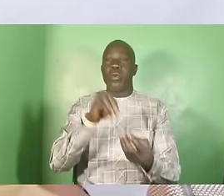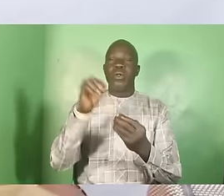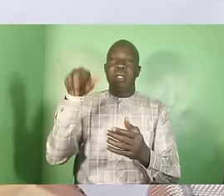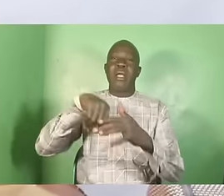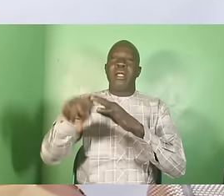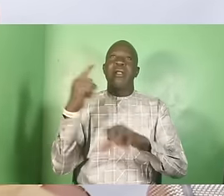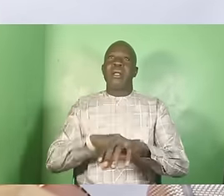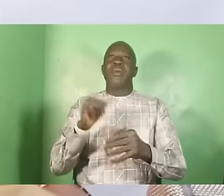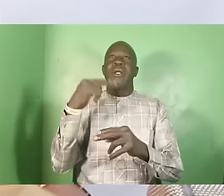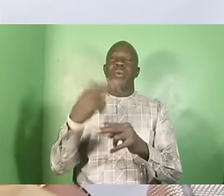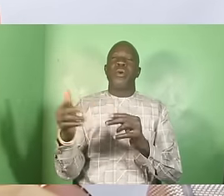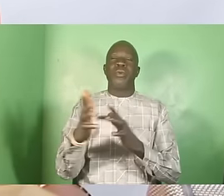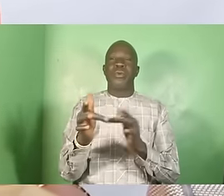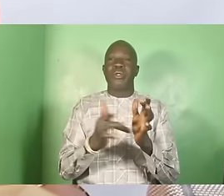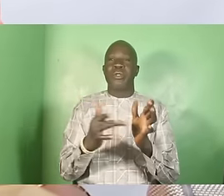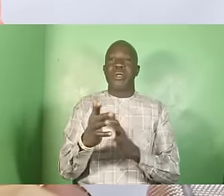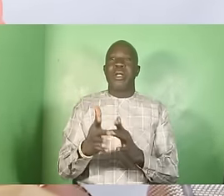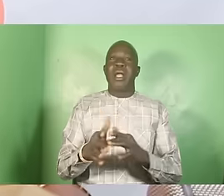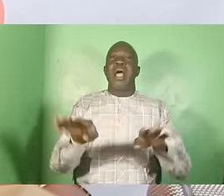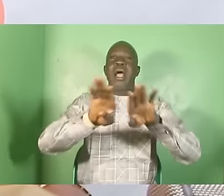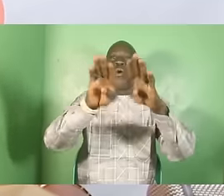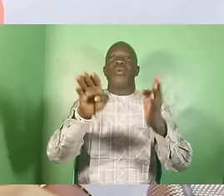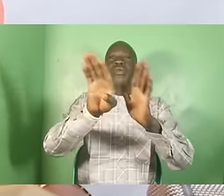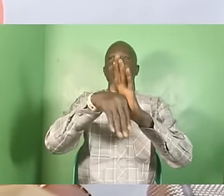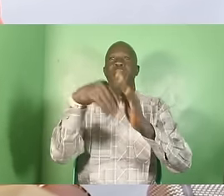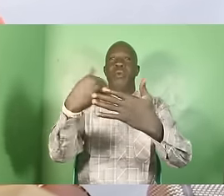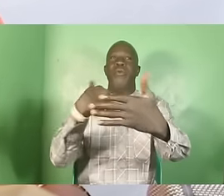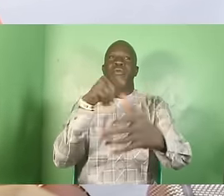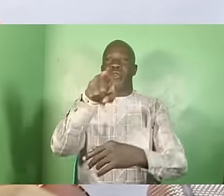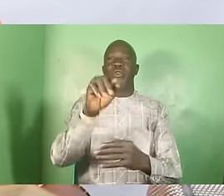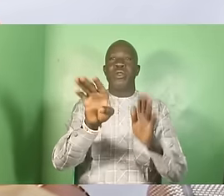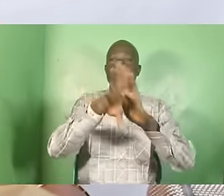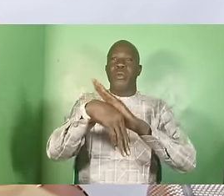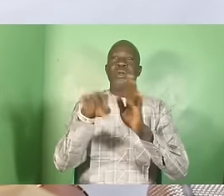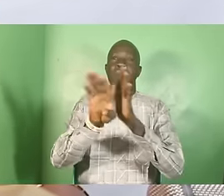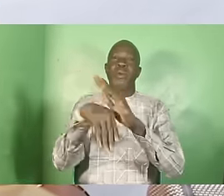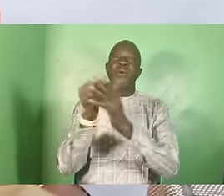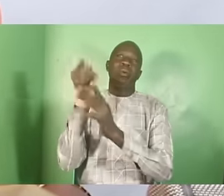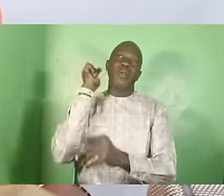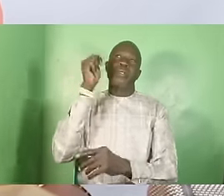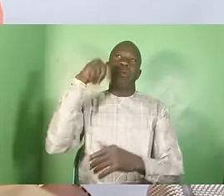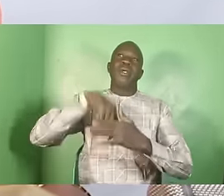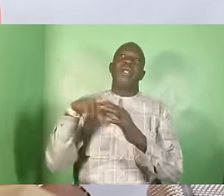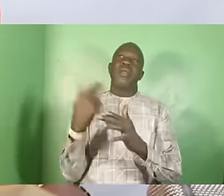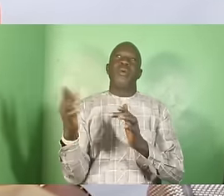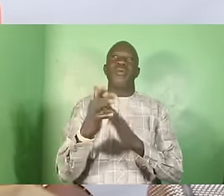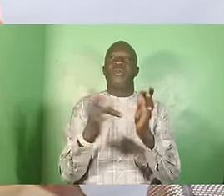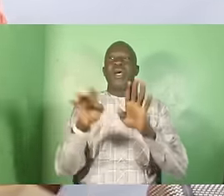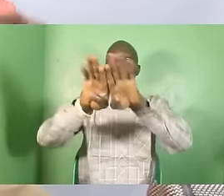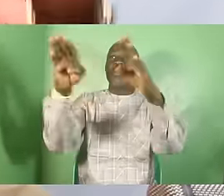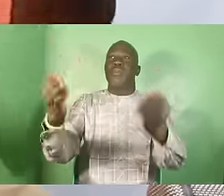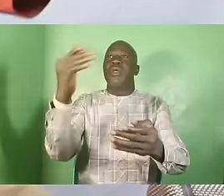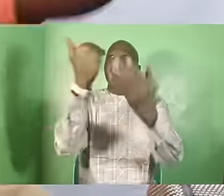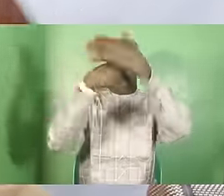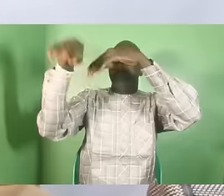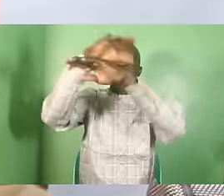me la rubi na kafa the name of Jesus mo shile ko lo waju I opened up before and le kun eri the God of testimony ni oruko Jesus ni mo shi